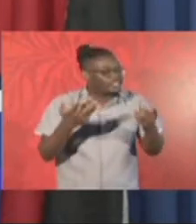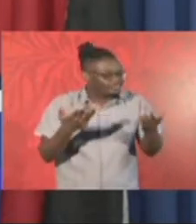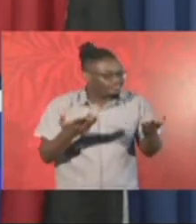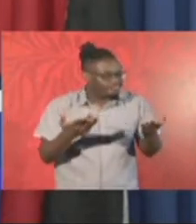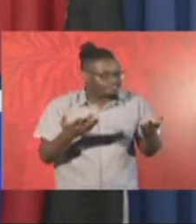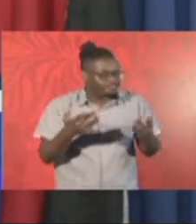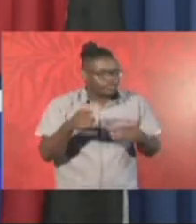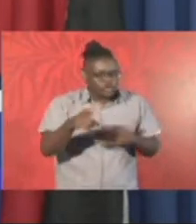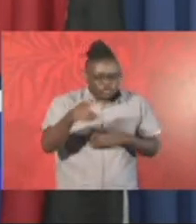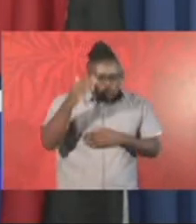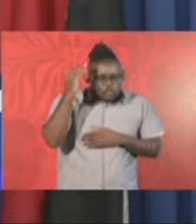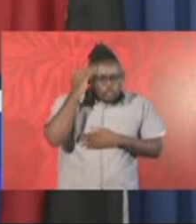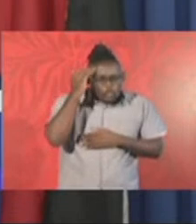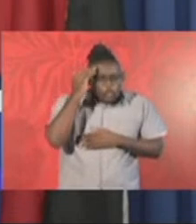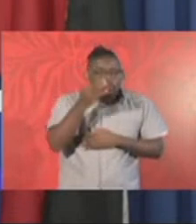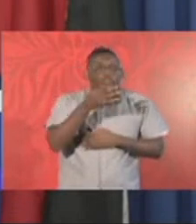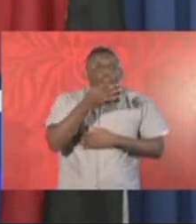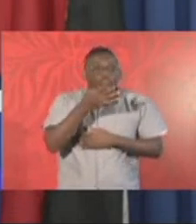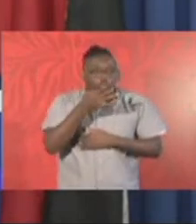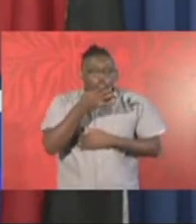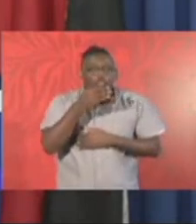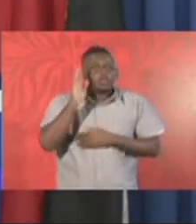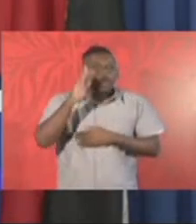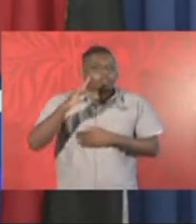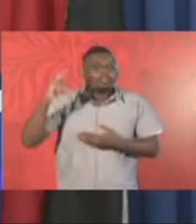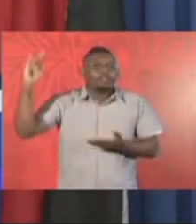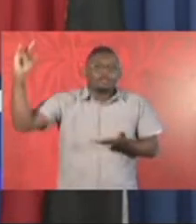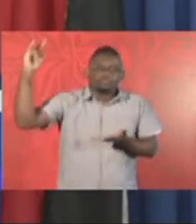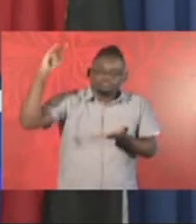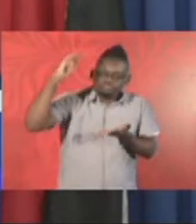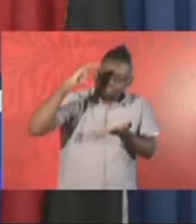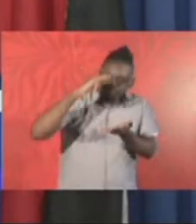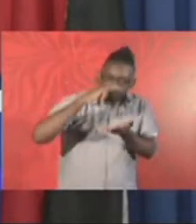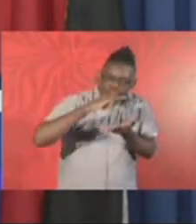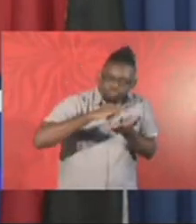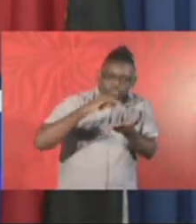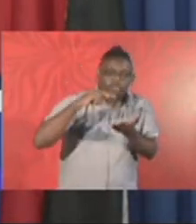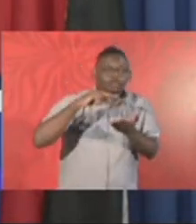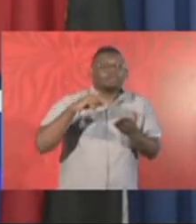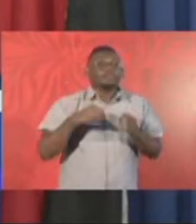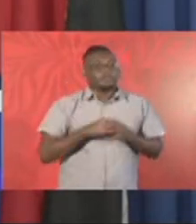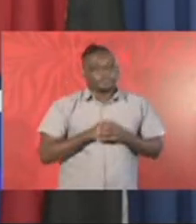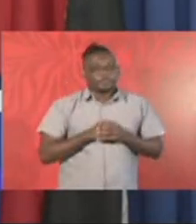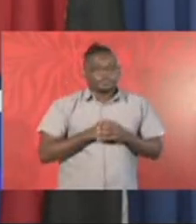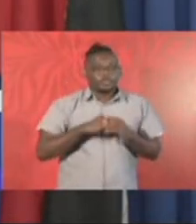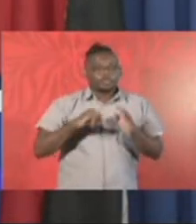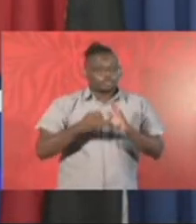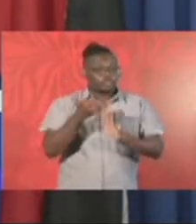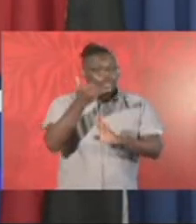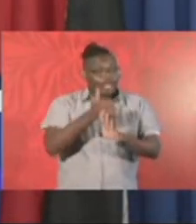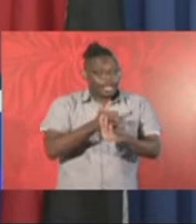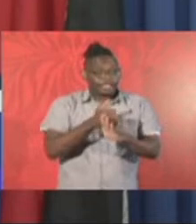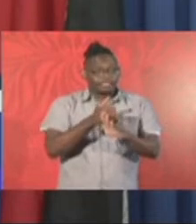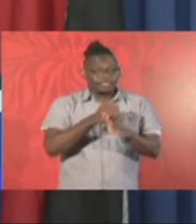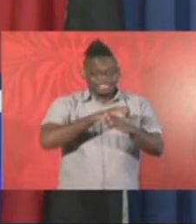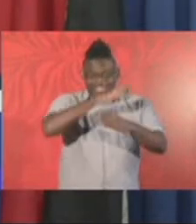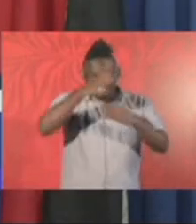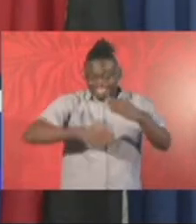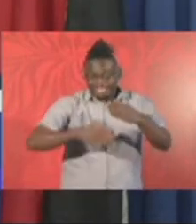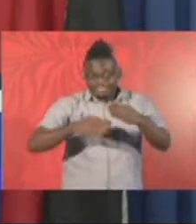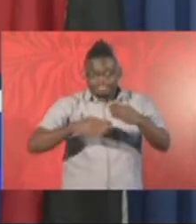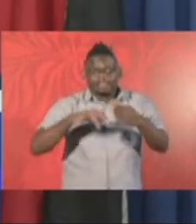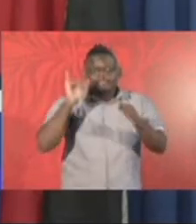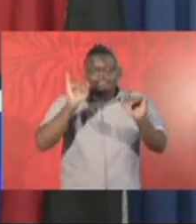get shipments that were due towards the end of July and into early August. And that did